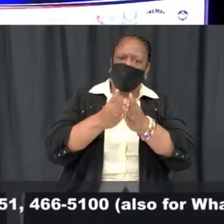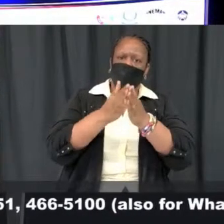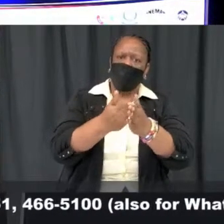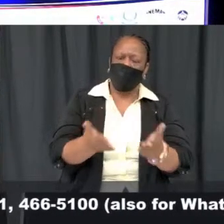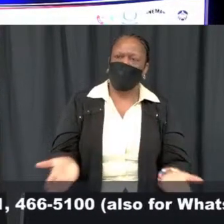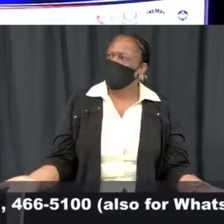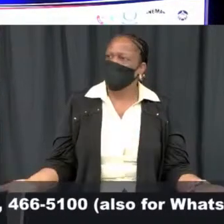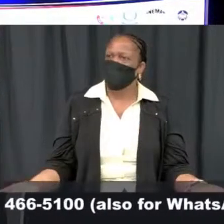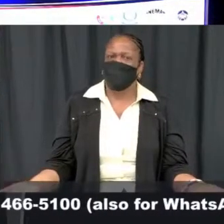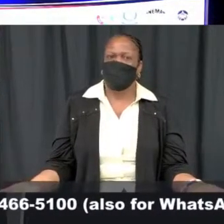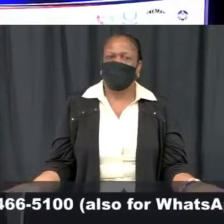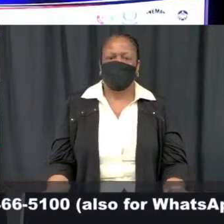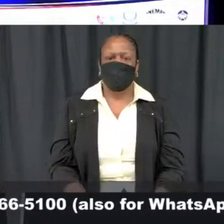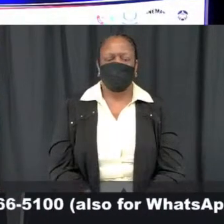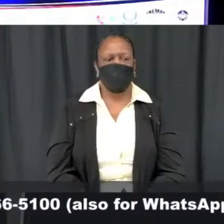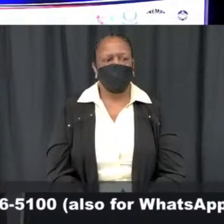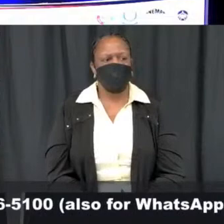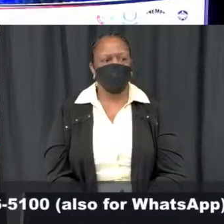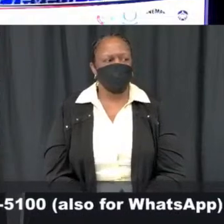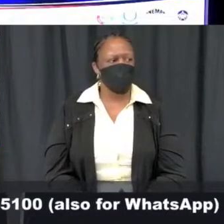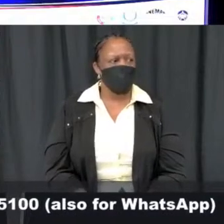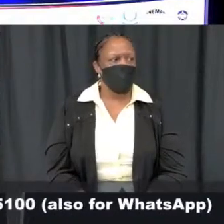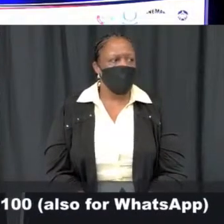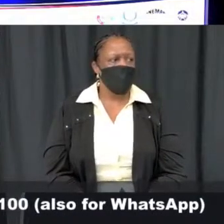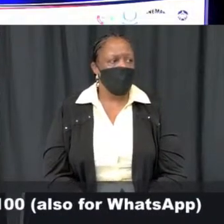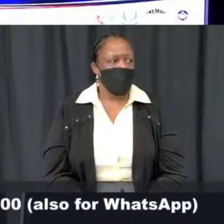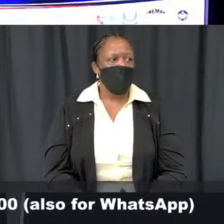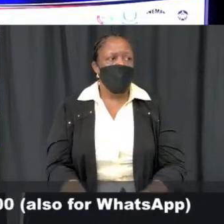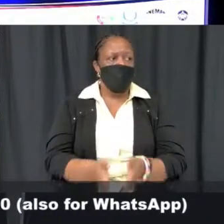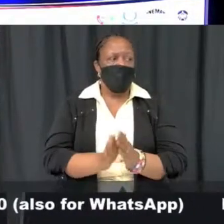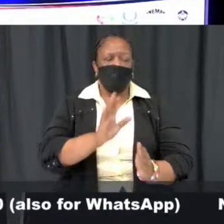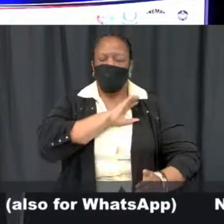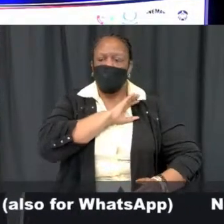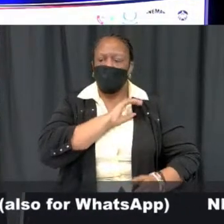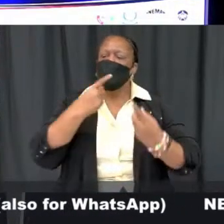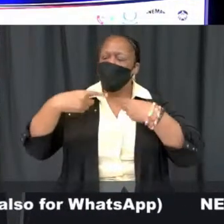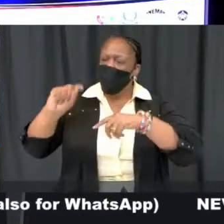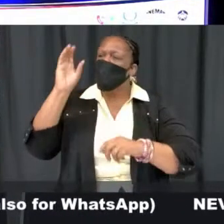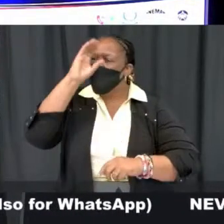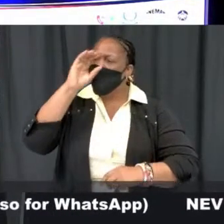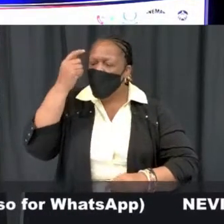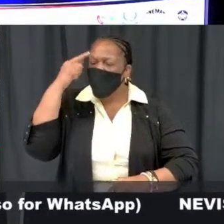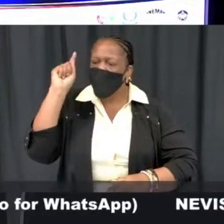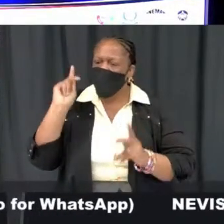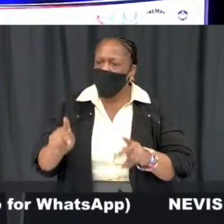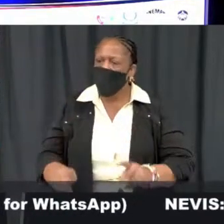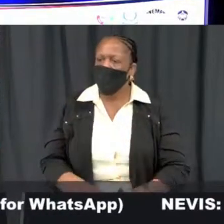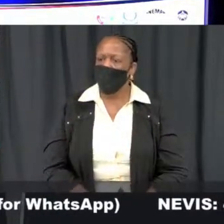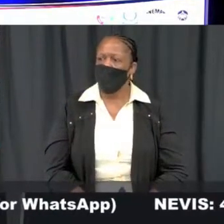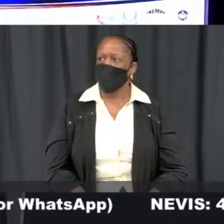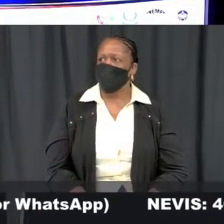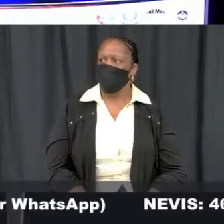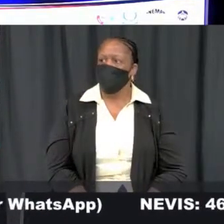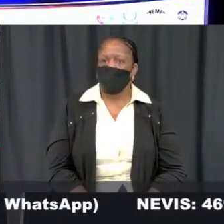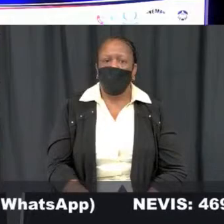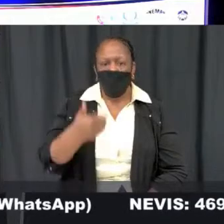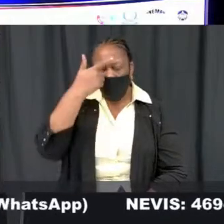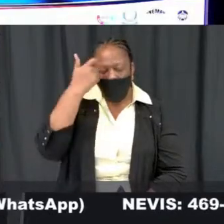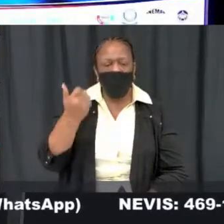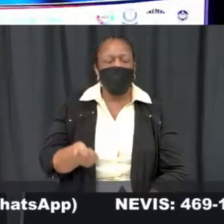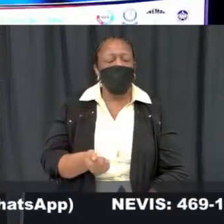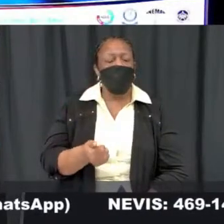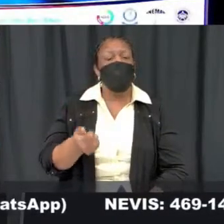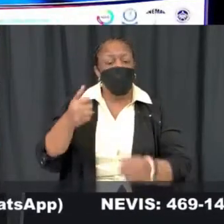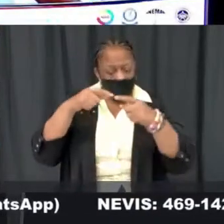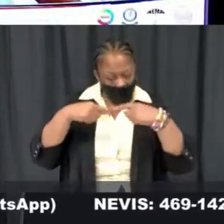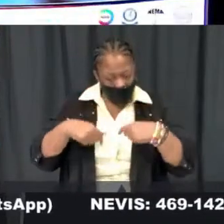And I am asking Superintendent Henry to investigate this situation. Because if this is so, we will be pursuing prosecution